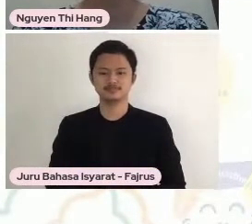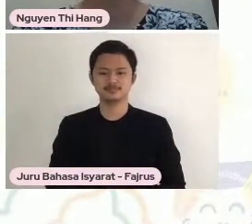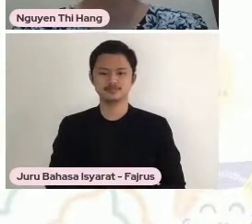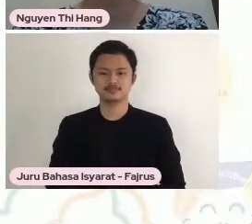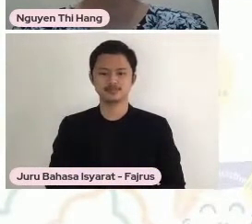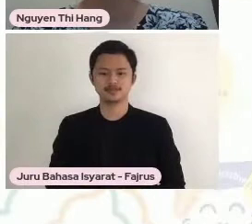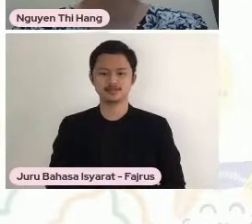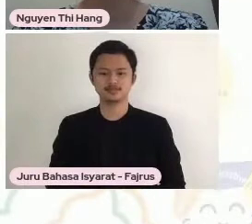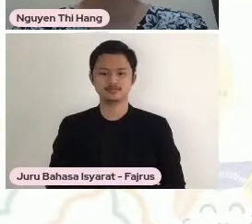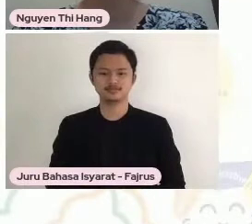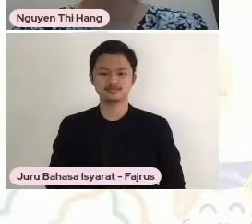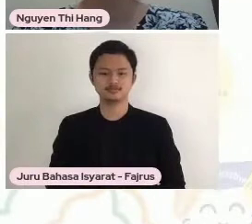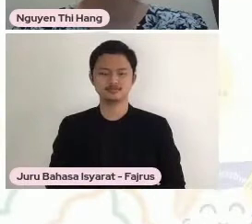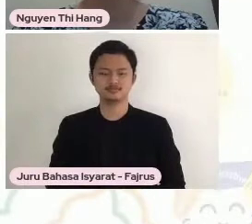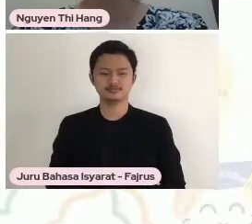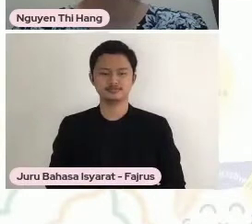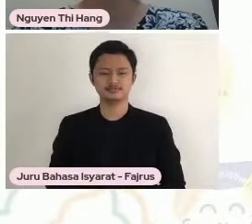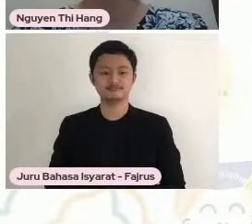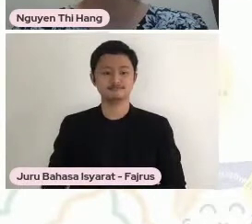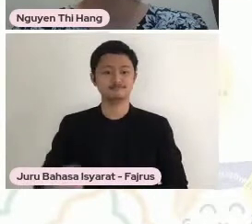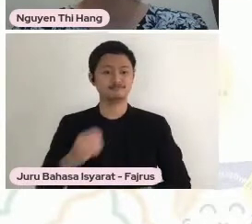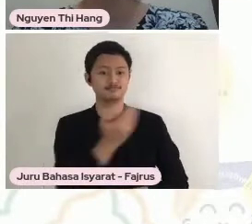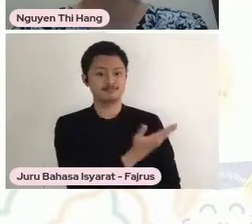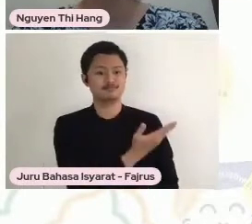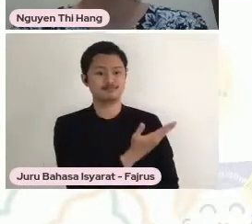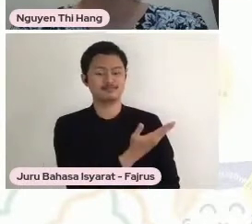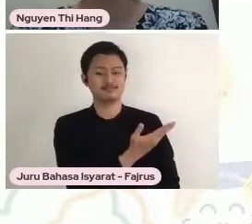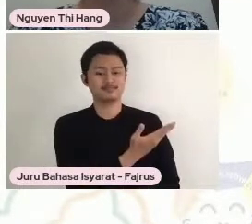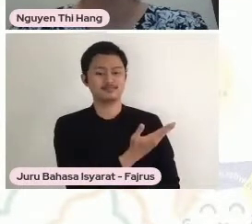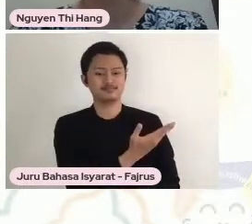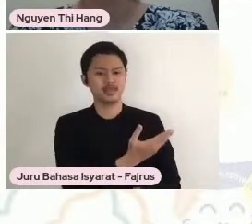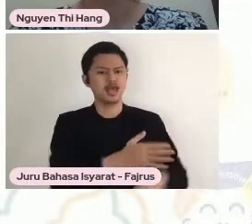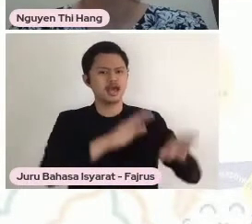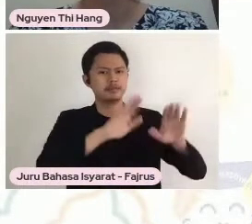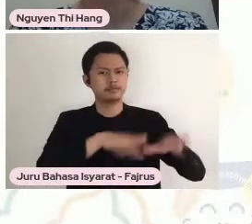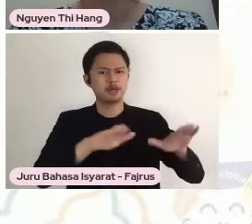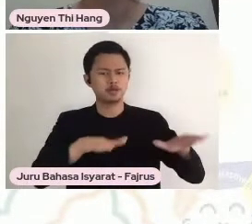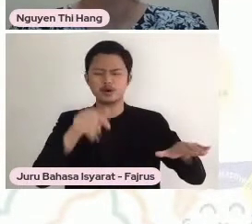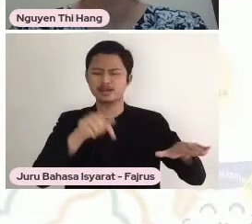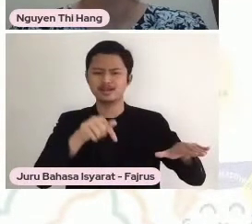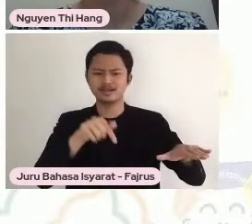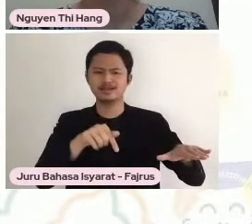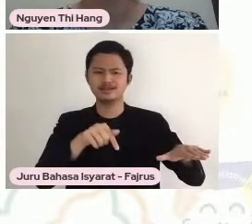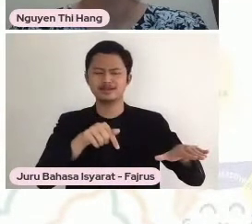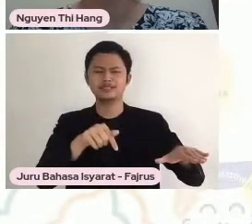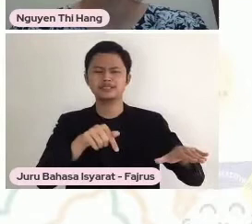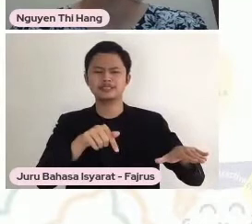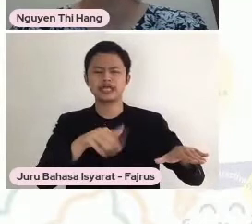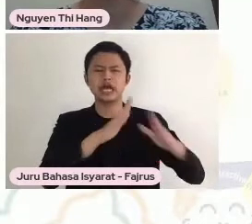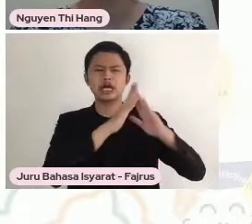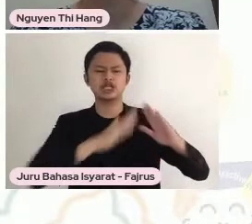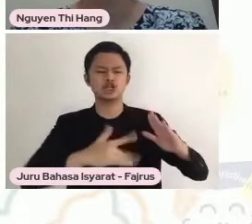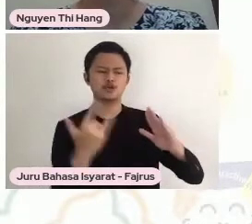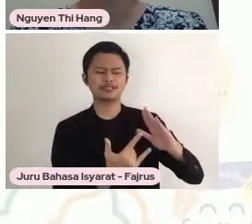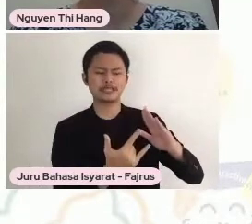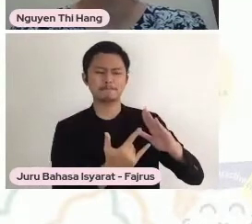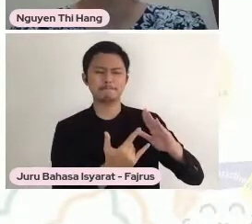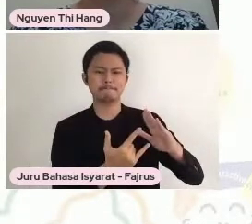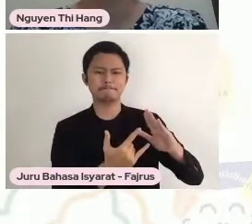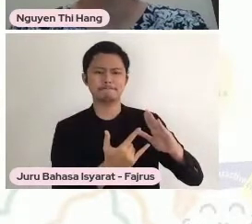Yeah, you can see almost student must to stay at home and